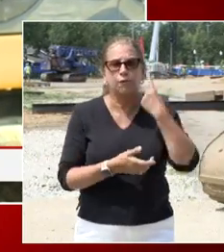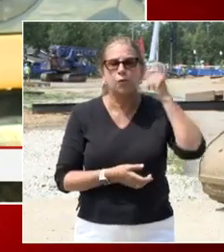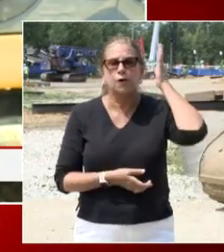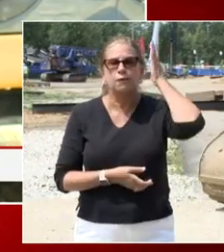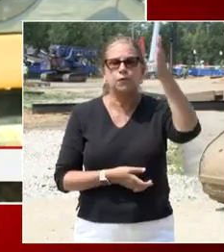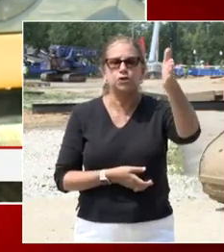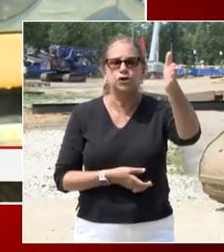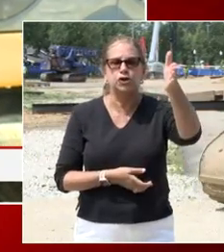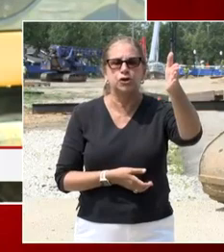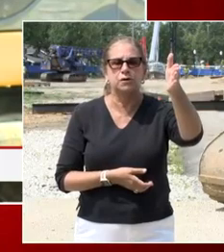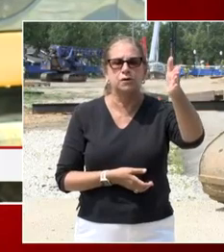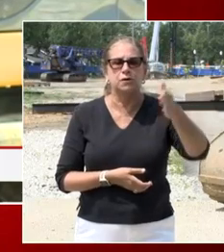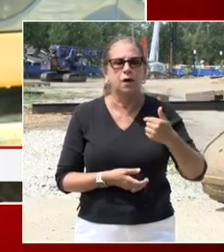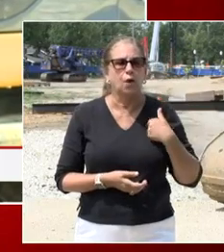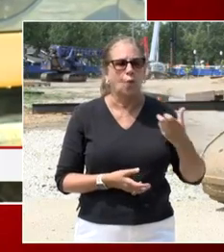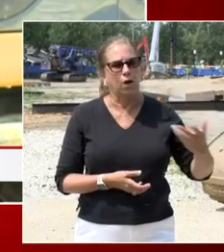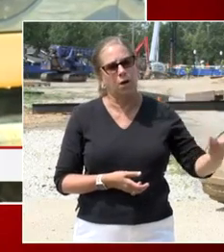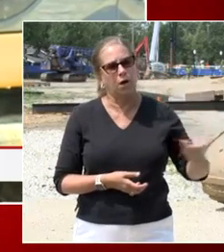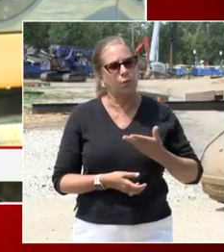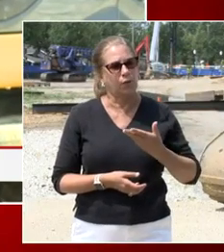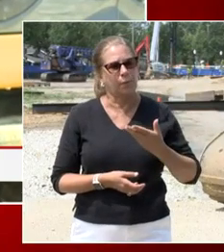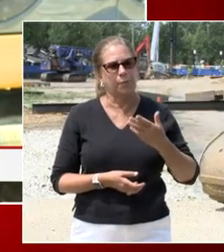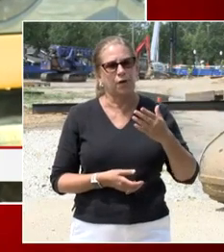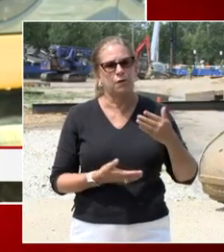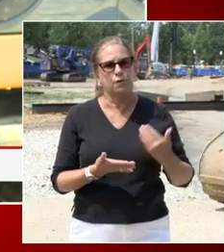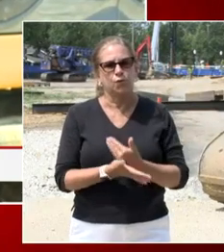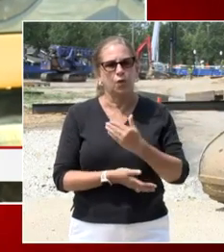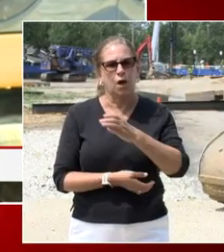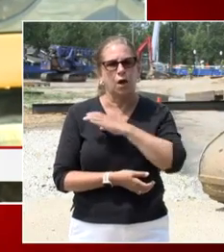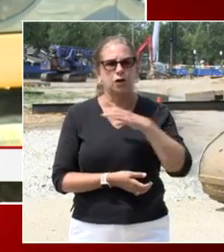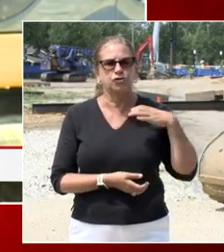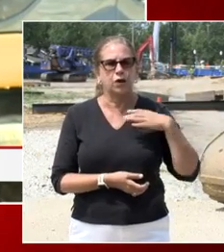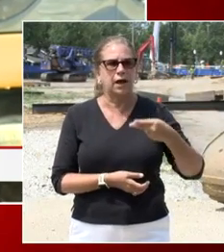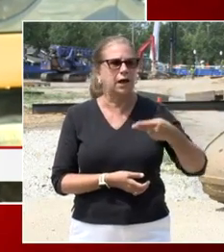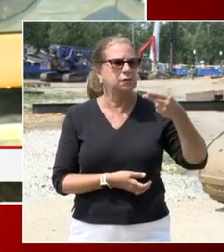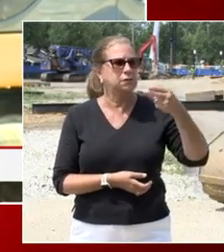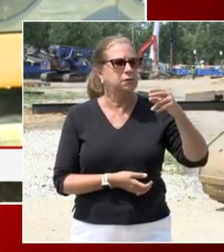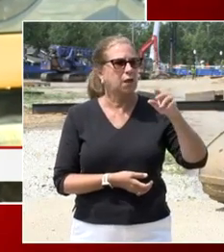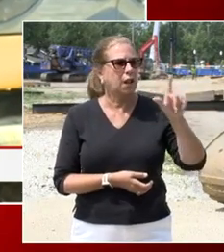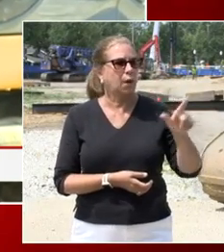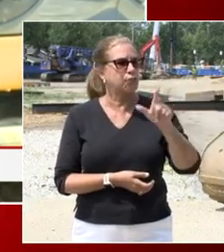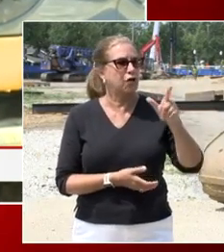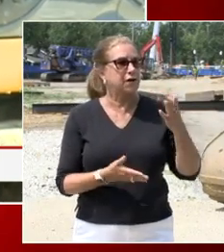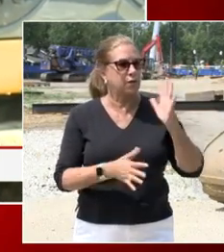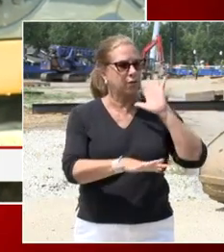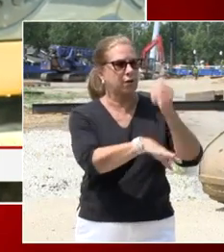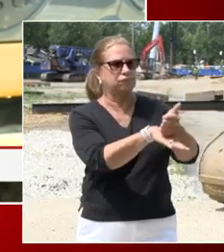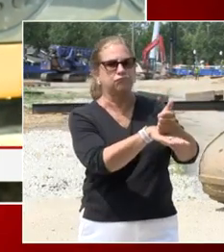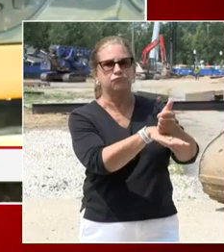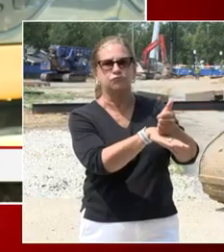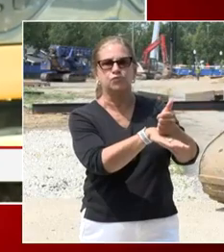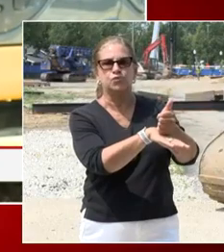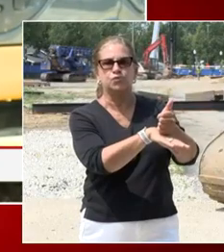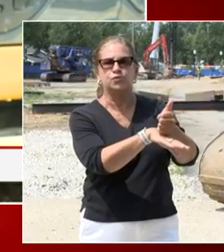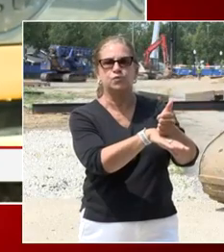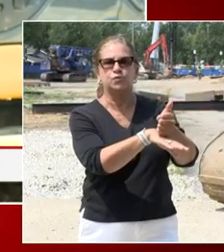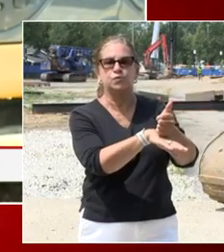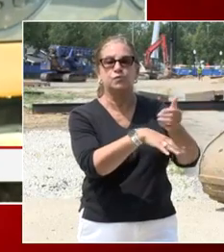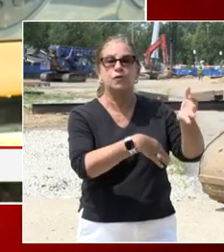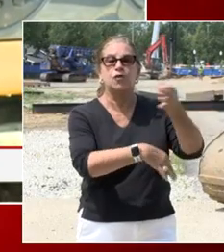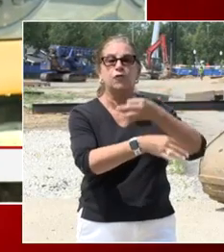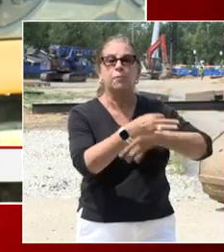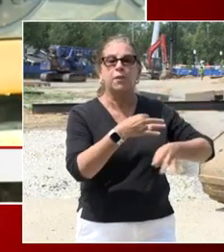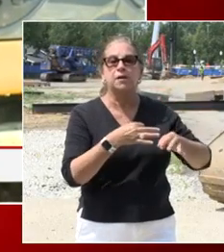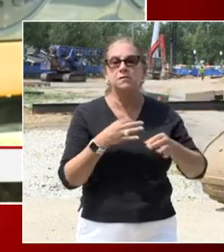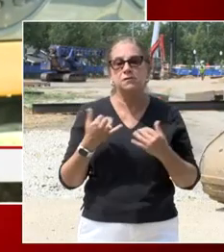Heights Library right here that will replace the